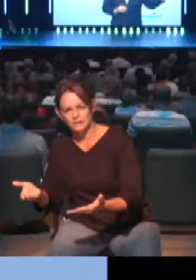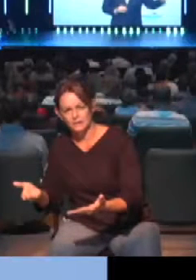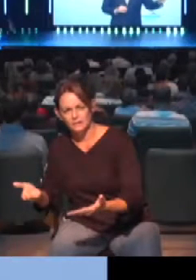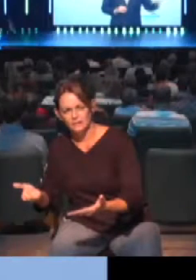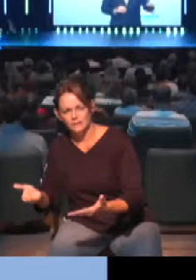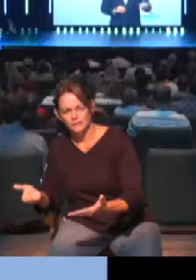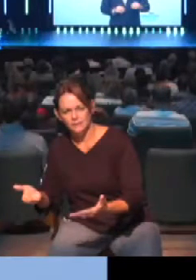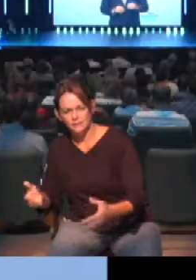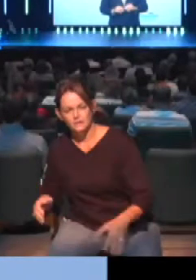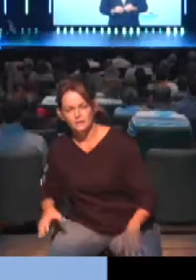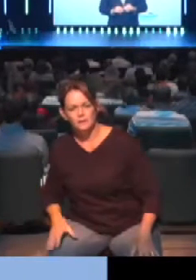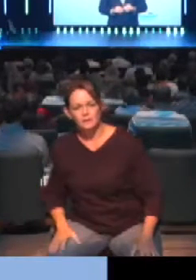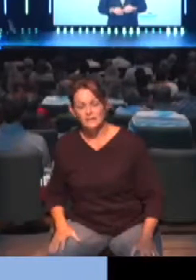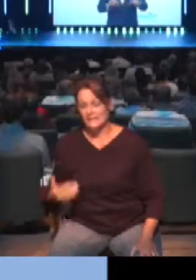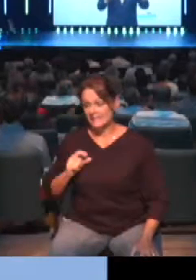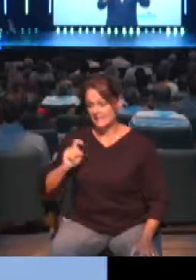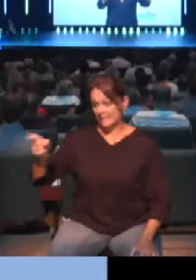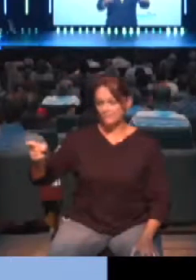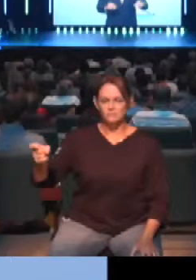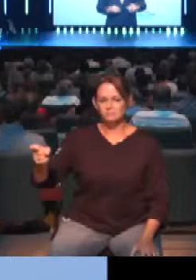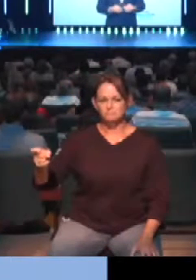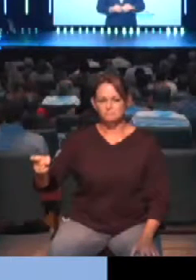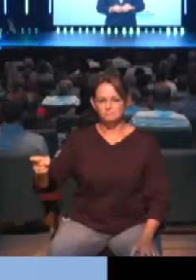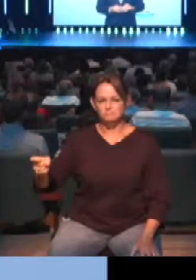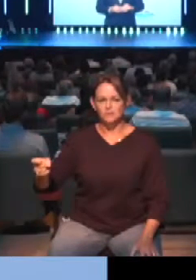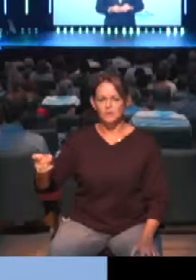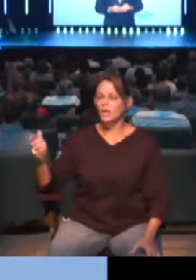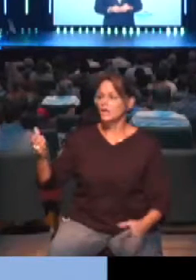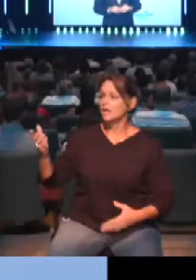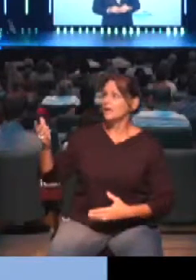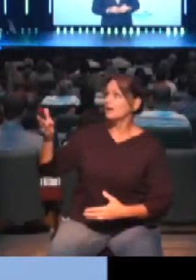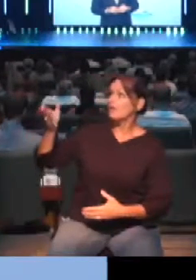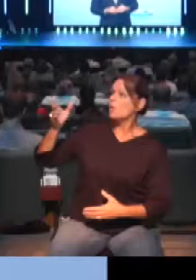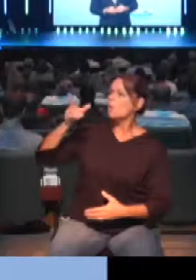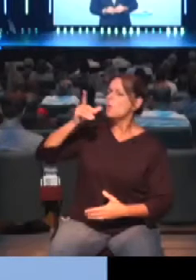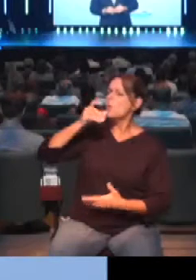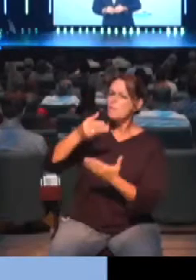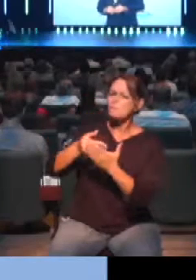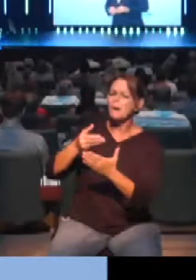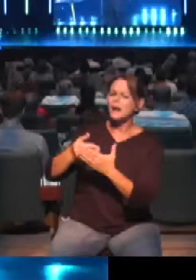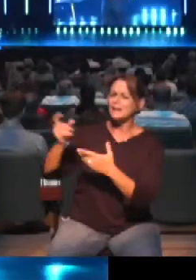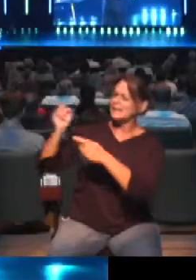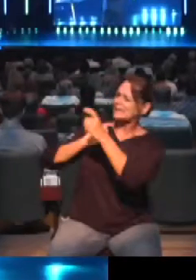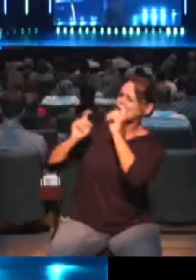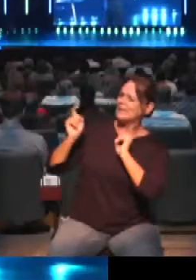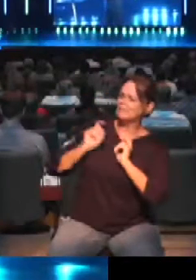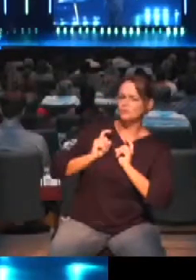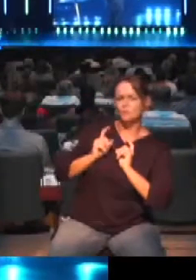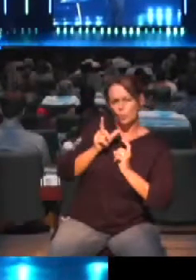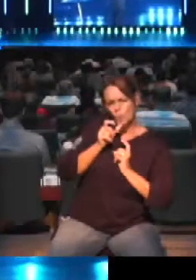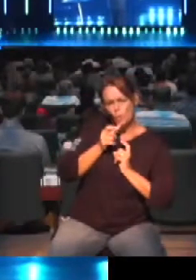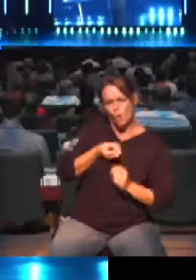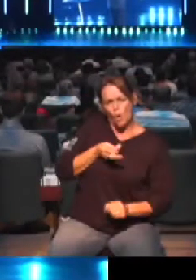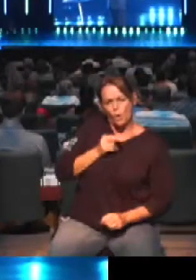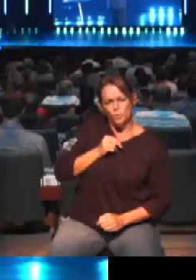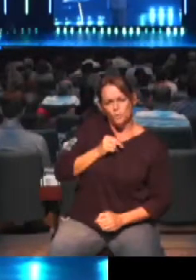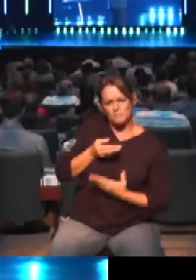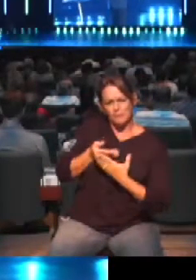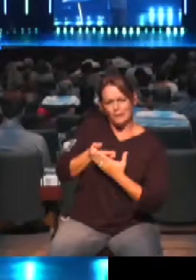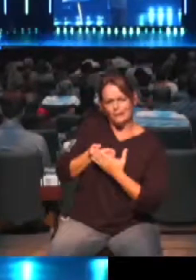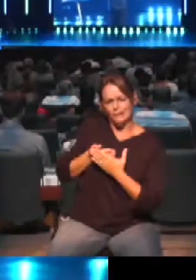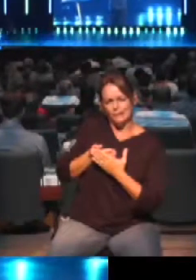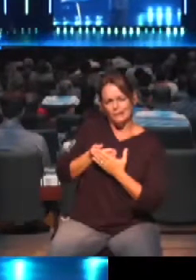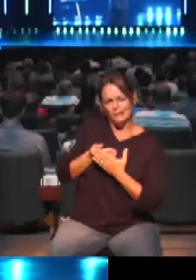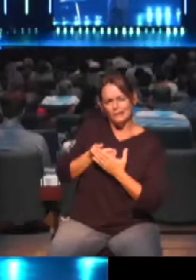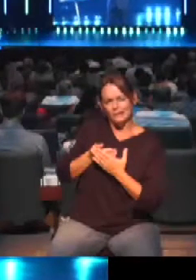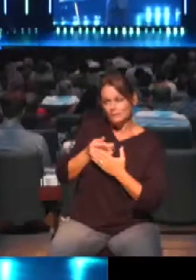doesn't belong to you. You can just bring it. You can just return it. See, it's all through Scripture giving the first to